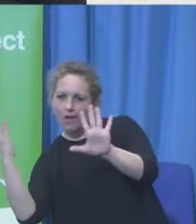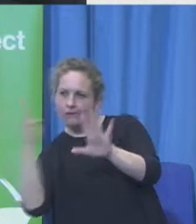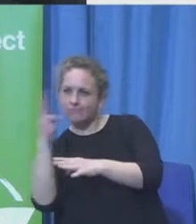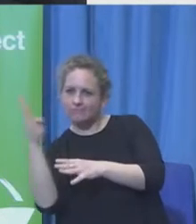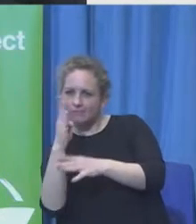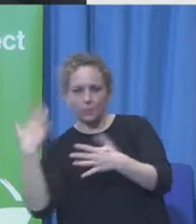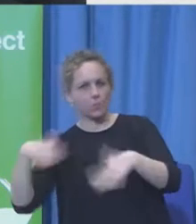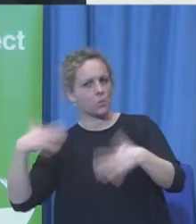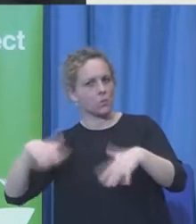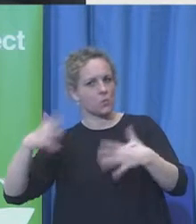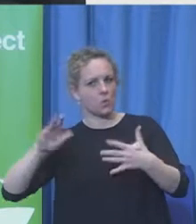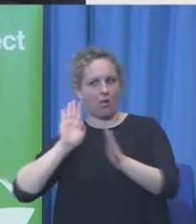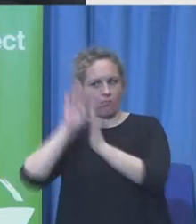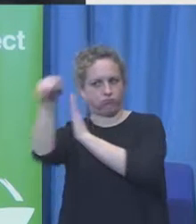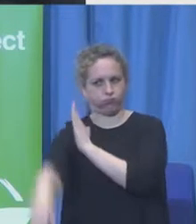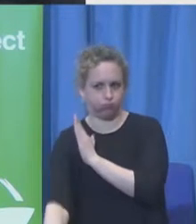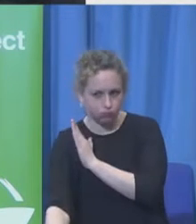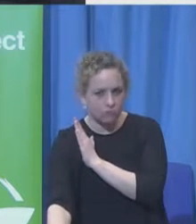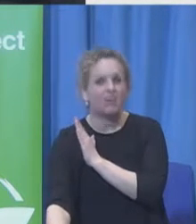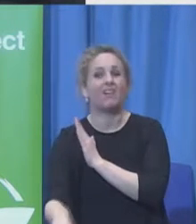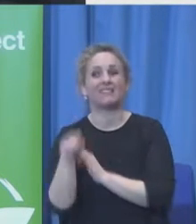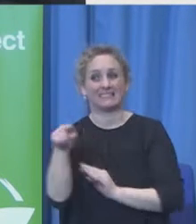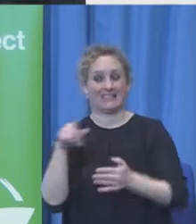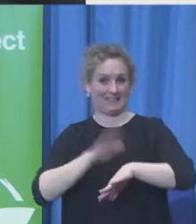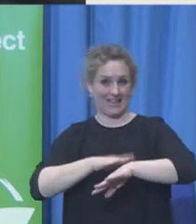2011. We went into a bailout in